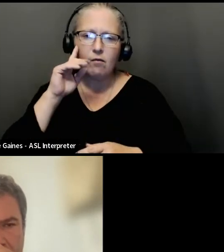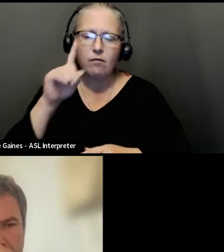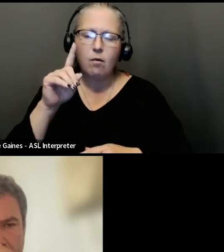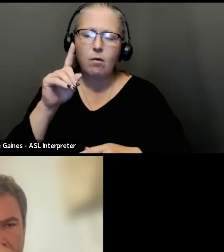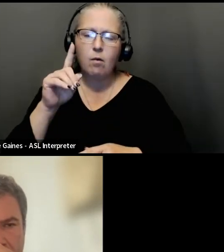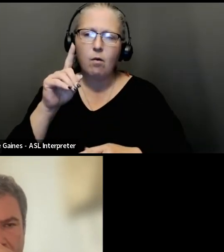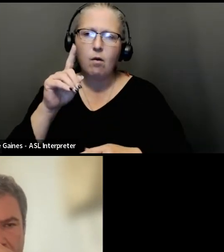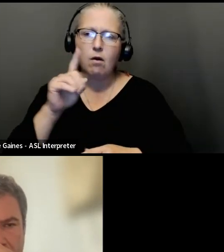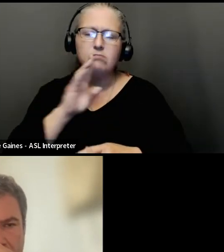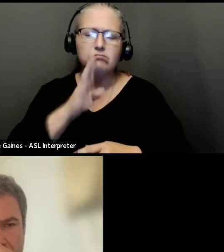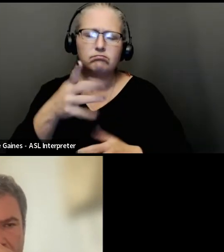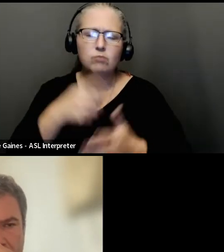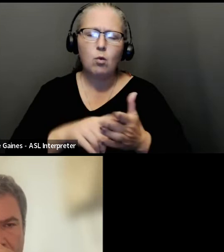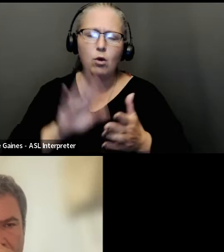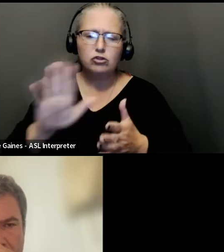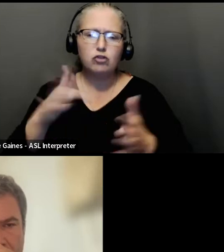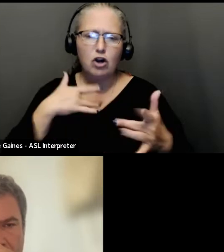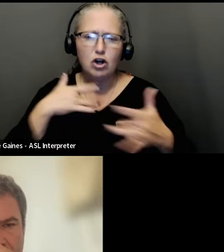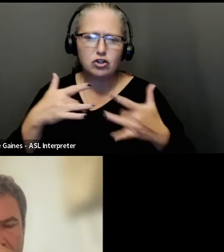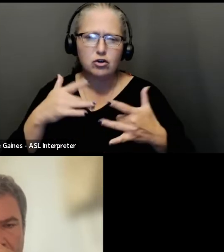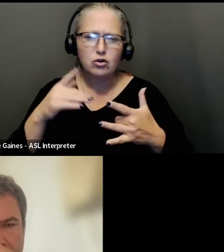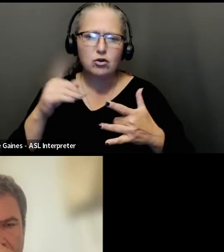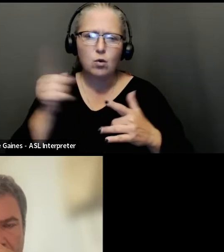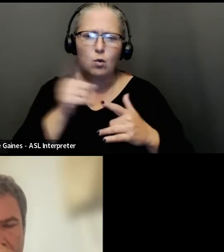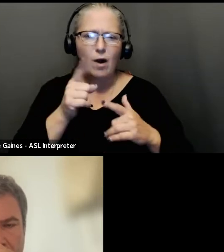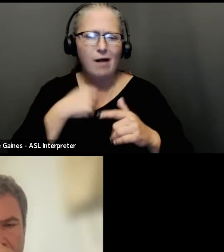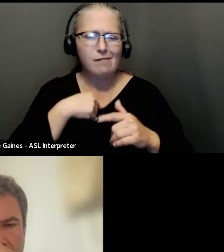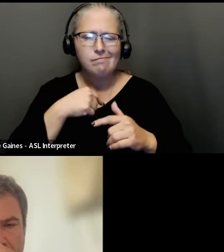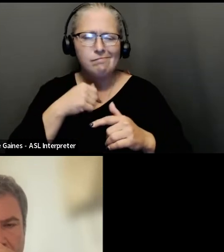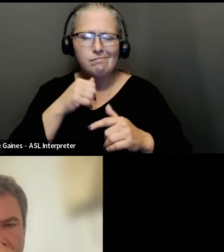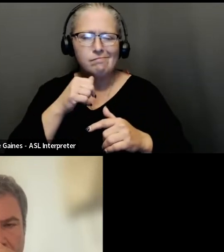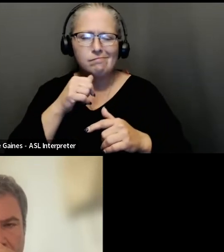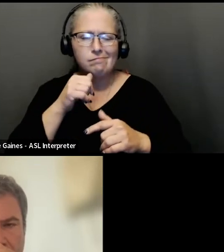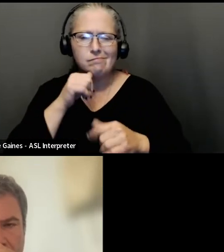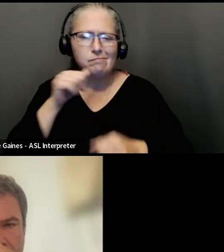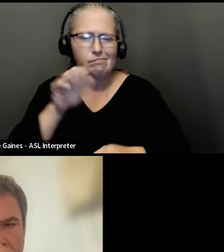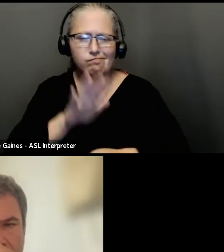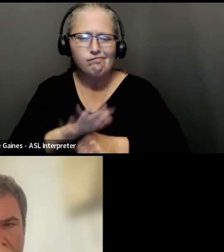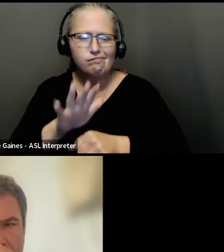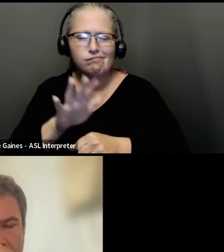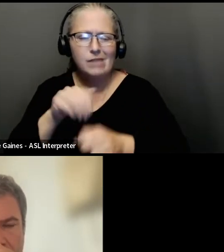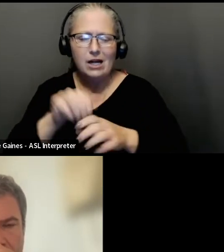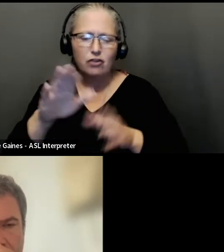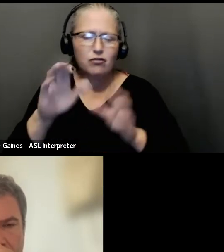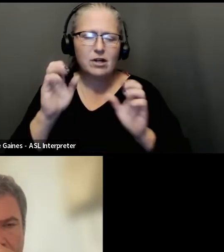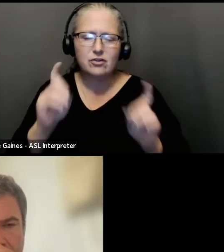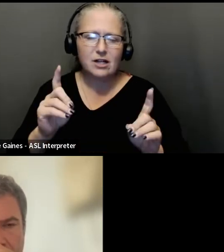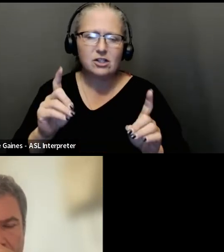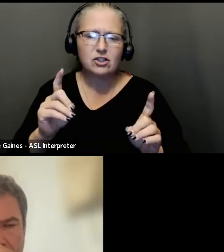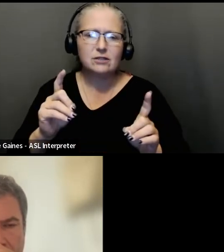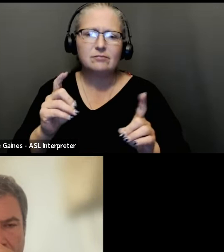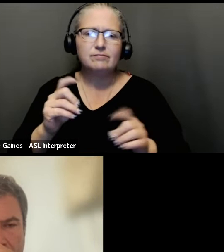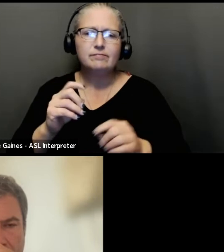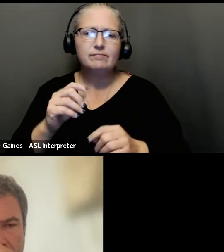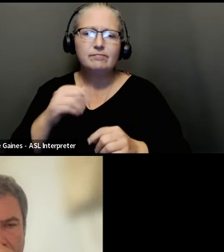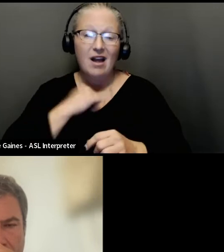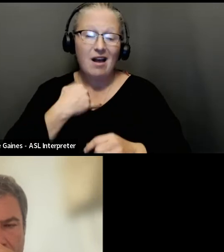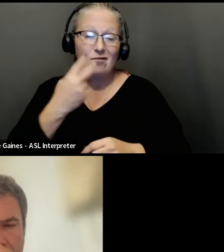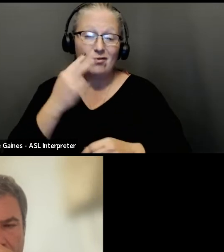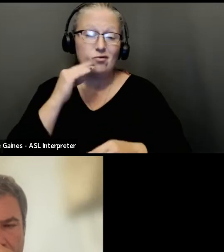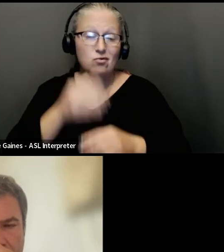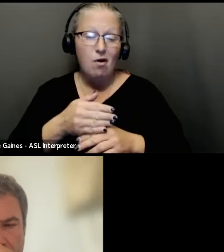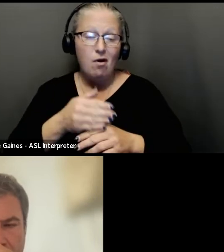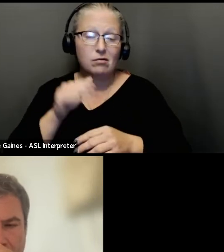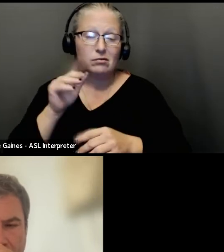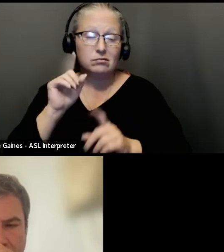concerns are and where the holes are in your education. I have 2 daughters at